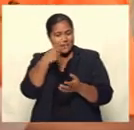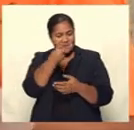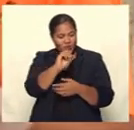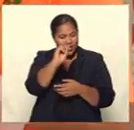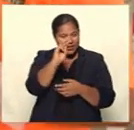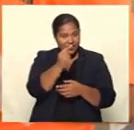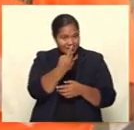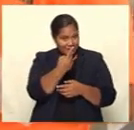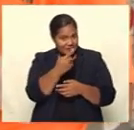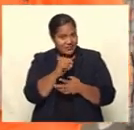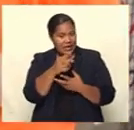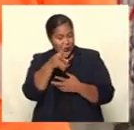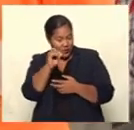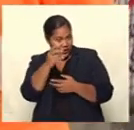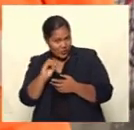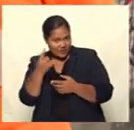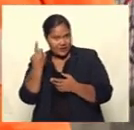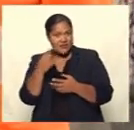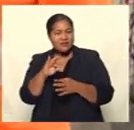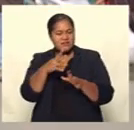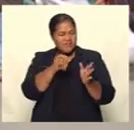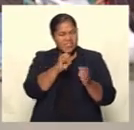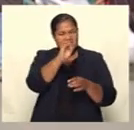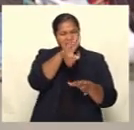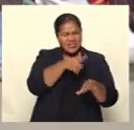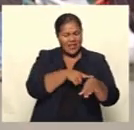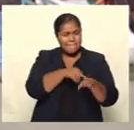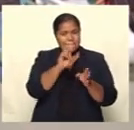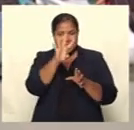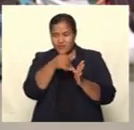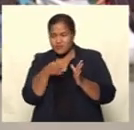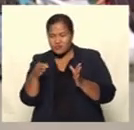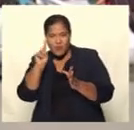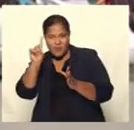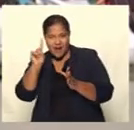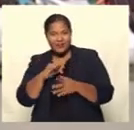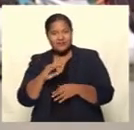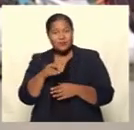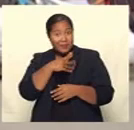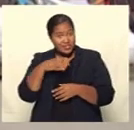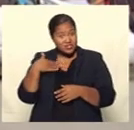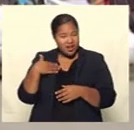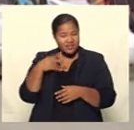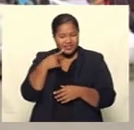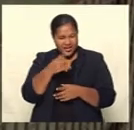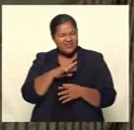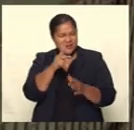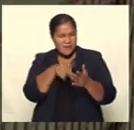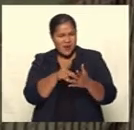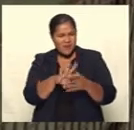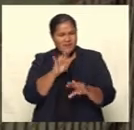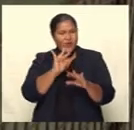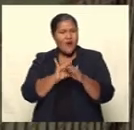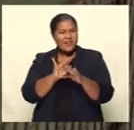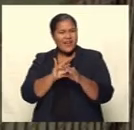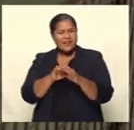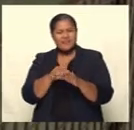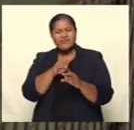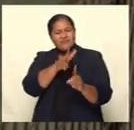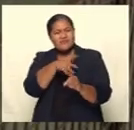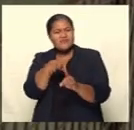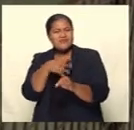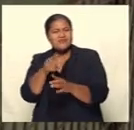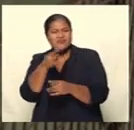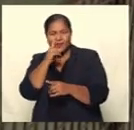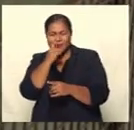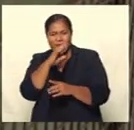and 21st of May between 10 a.m. and 1 p.m. The ministry says this is part of their ongoing contact tracing of people who may have